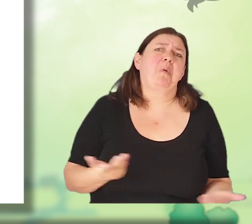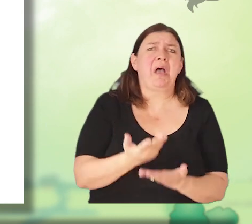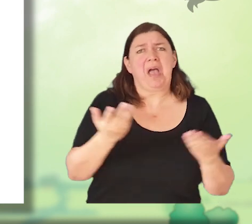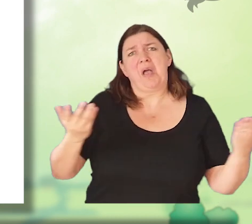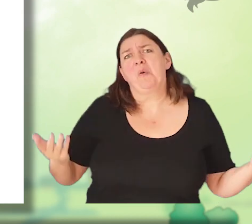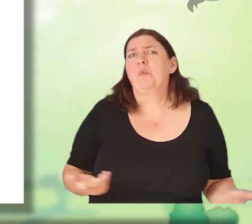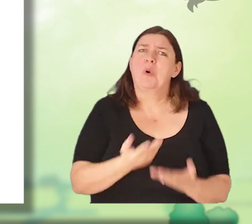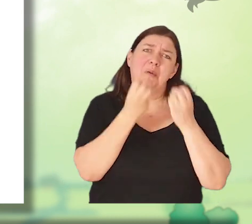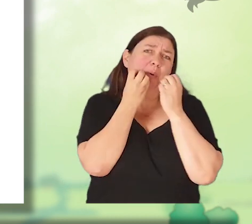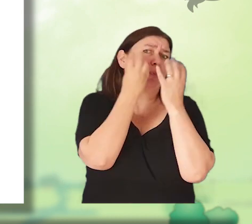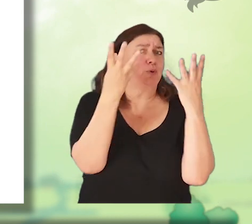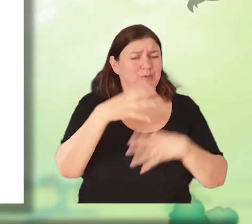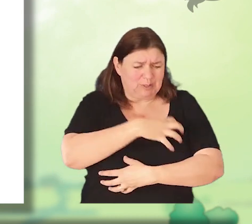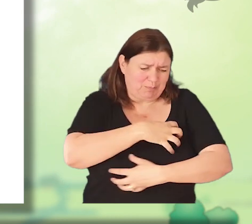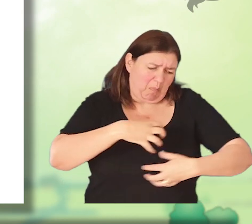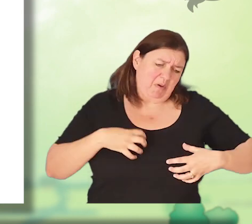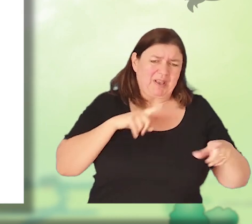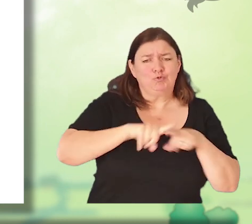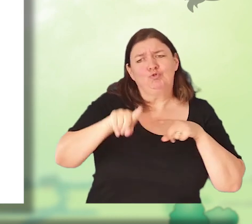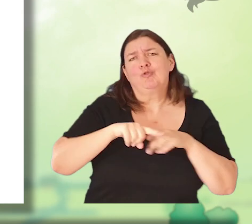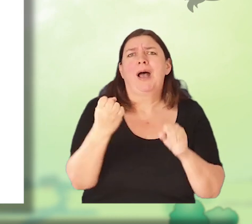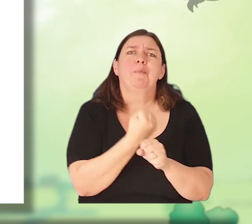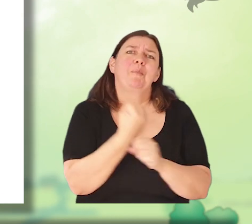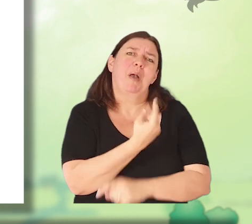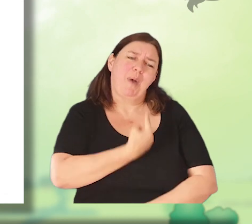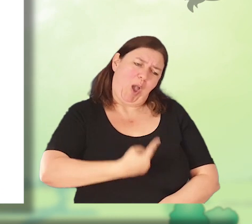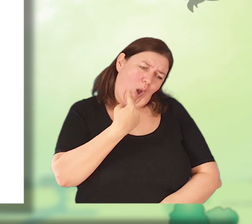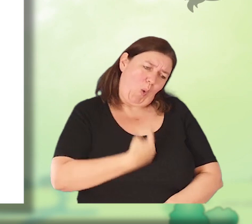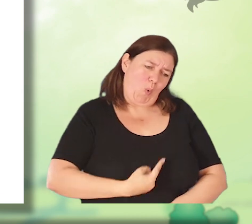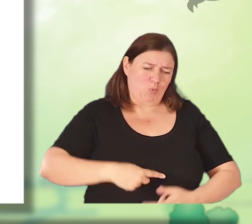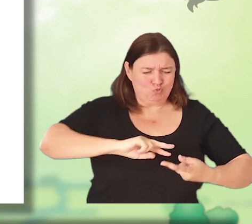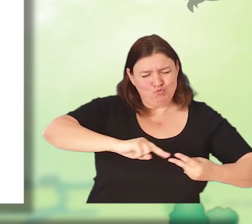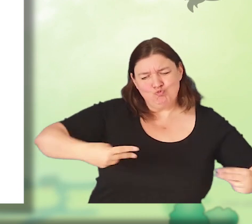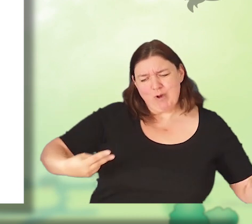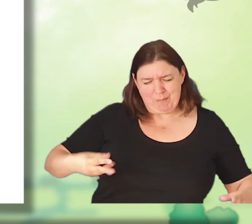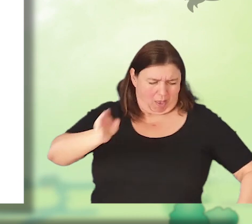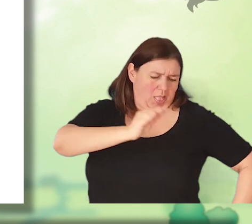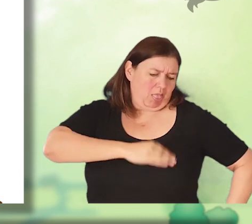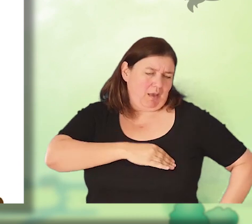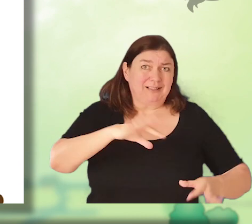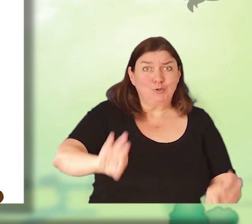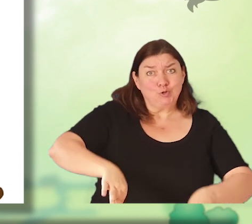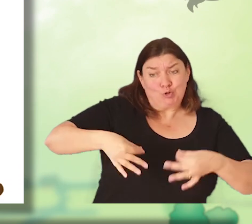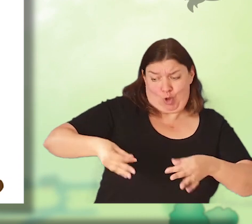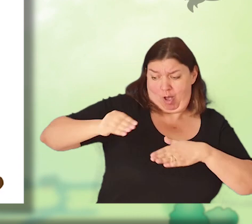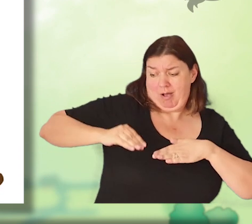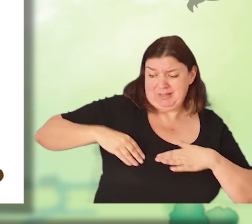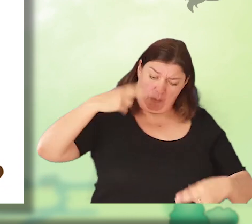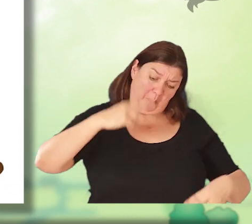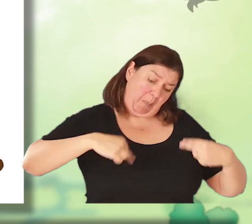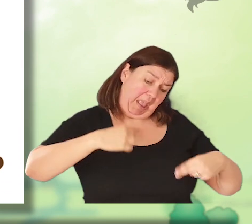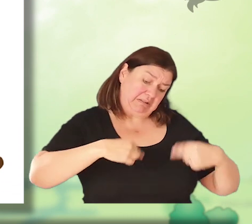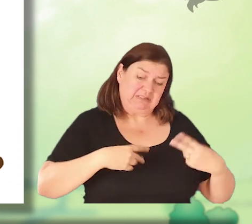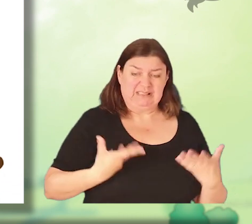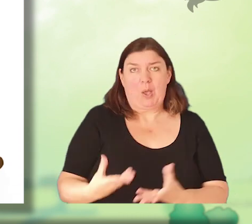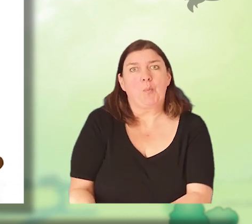Oh where are my beautiful spots? I've tried to replace them with ribbons and socks. I've painted them